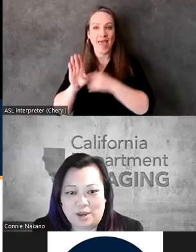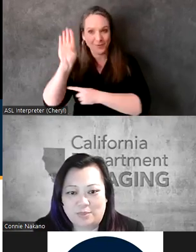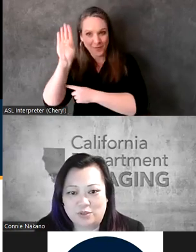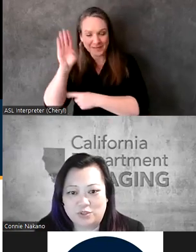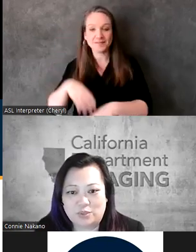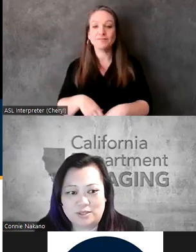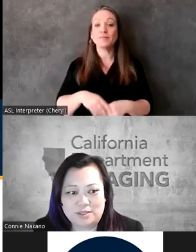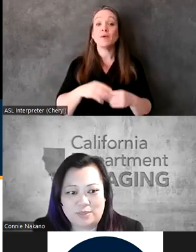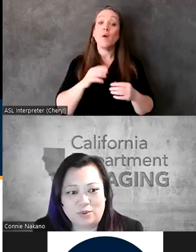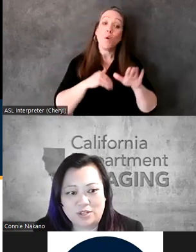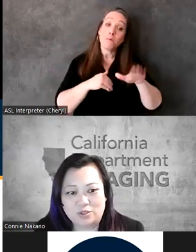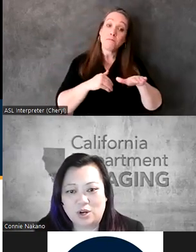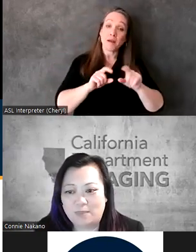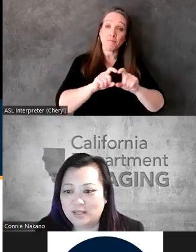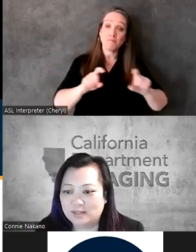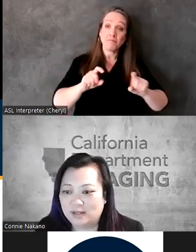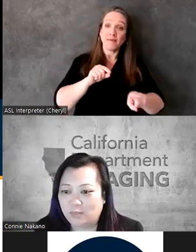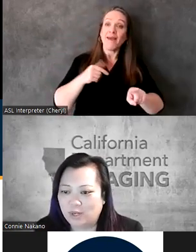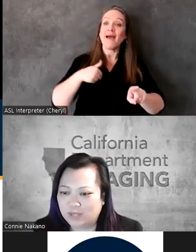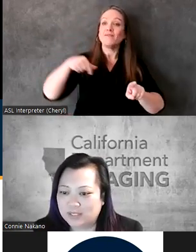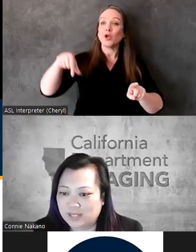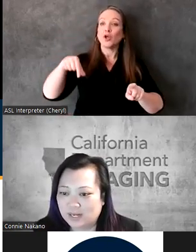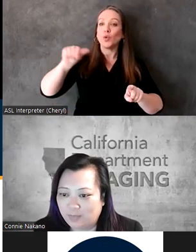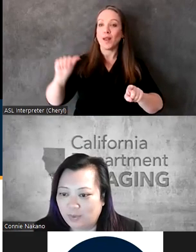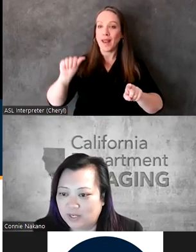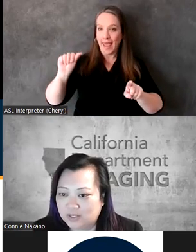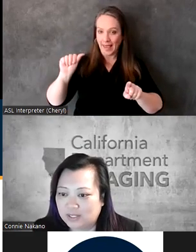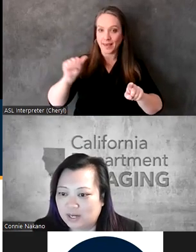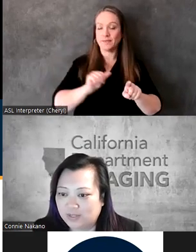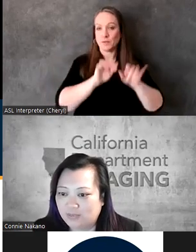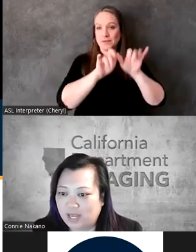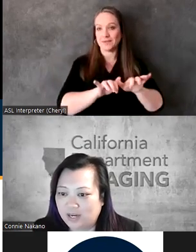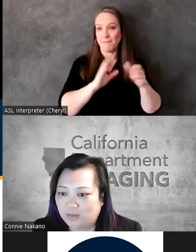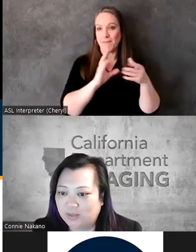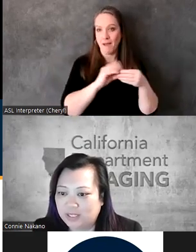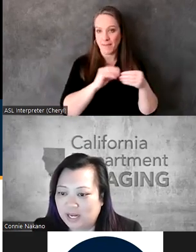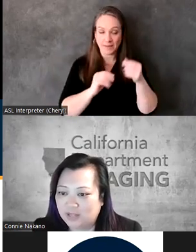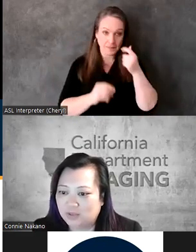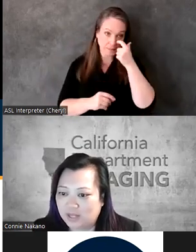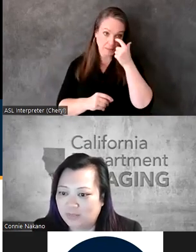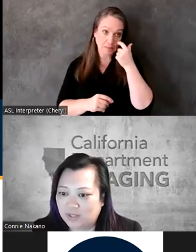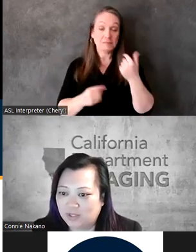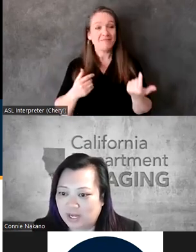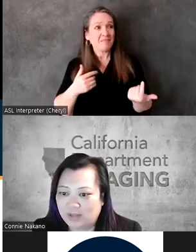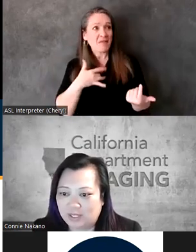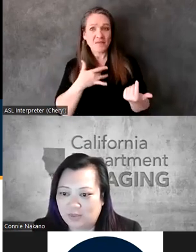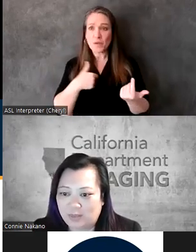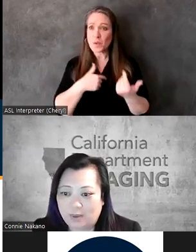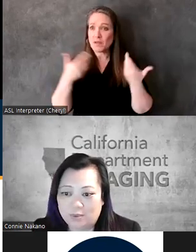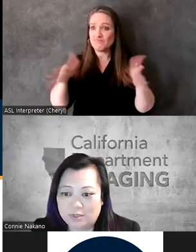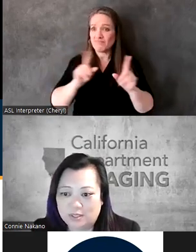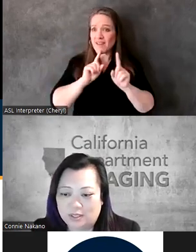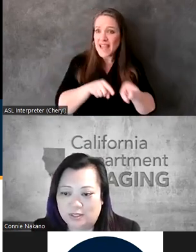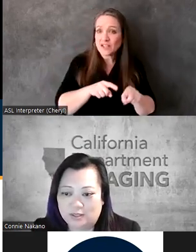icon at the bottom of your screen to submit a question or comment. We already did get a couple questions in, and I believe we had already answered them, so you could check out the